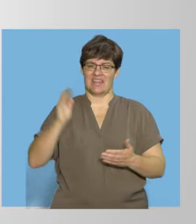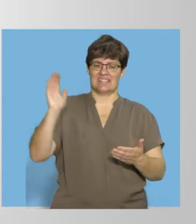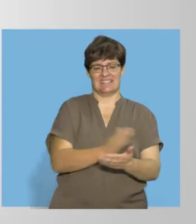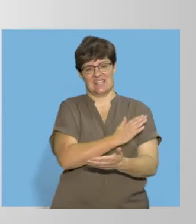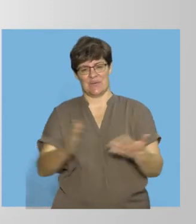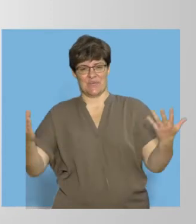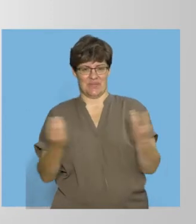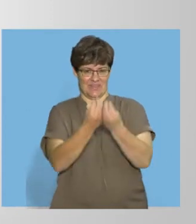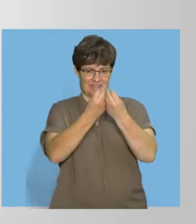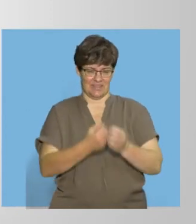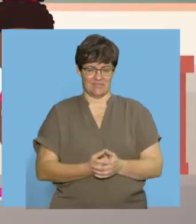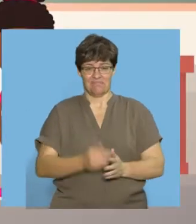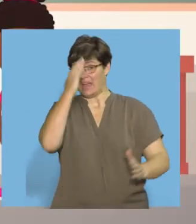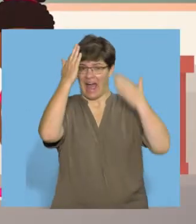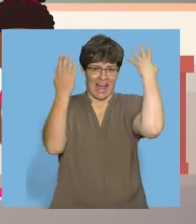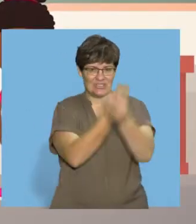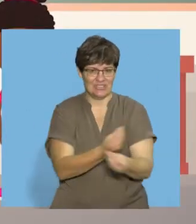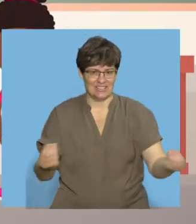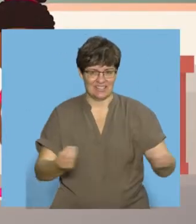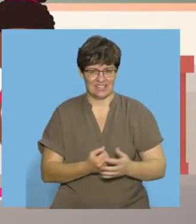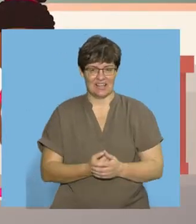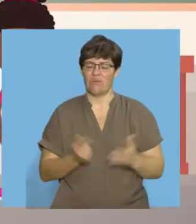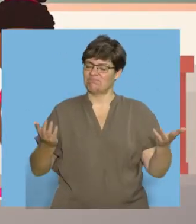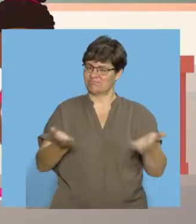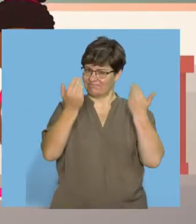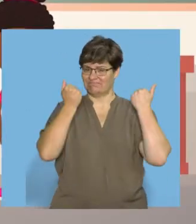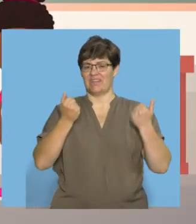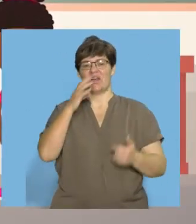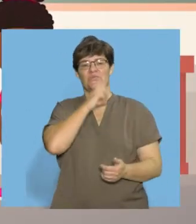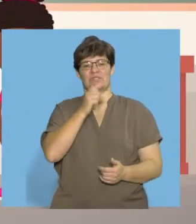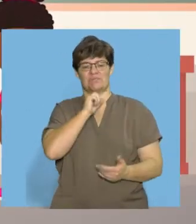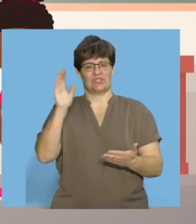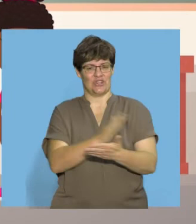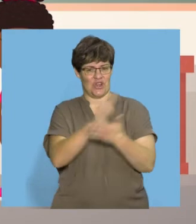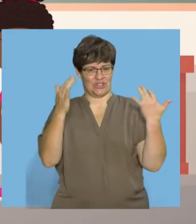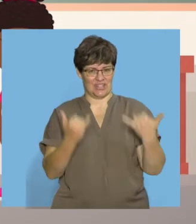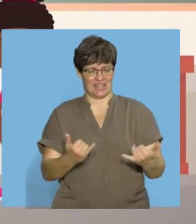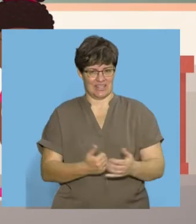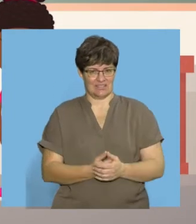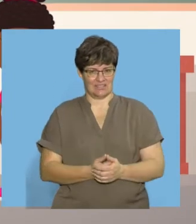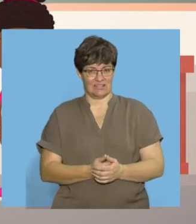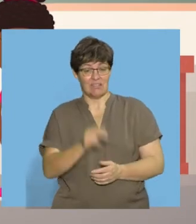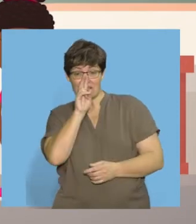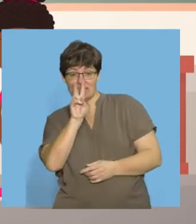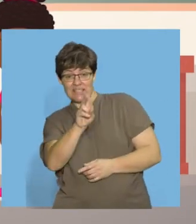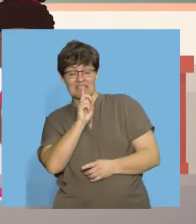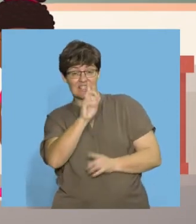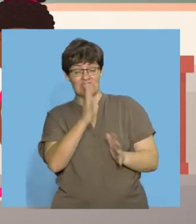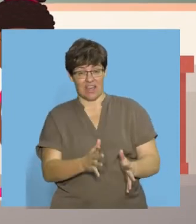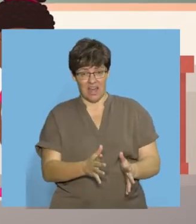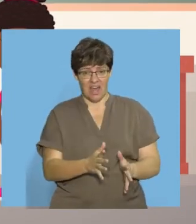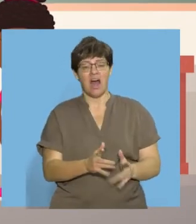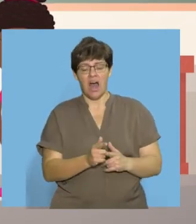Sing Along Hello children, let's sing a Christmas song today. Watch your teacher